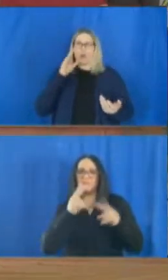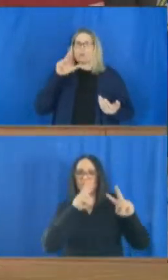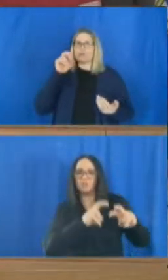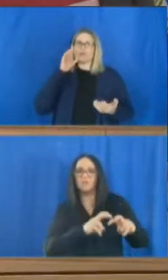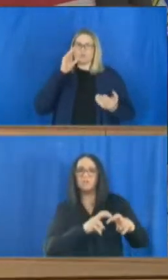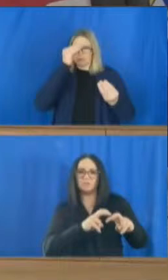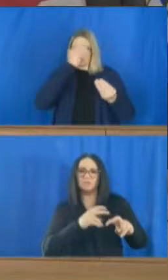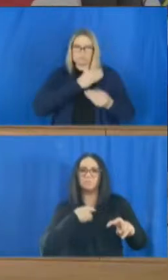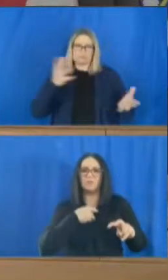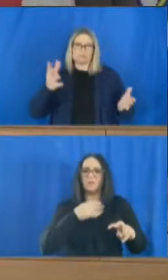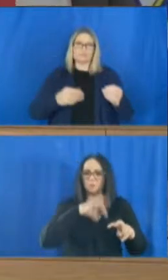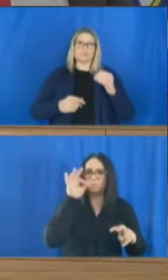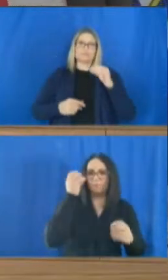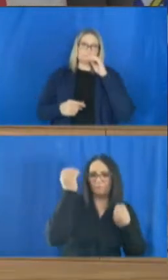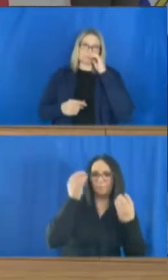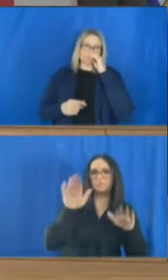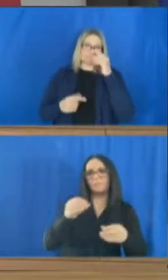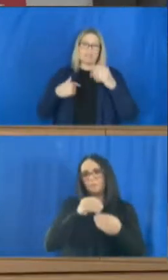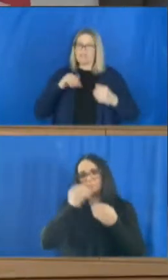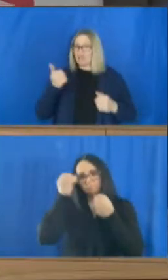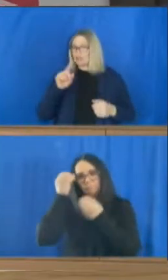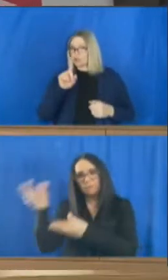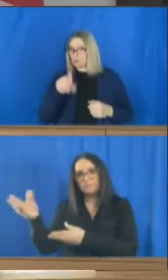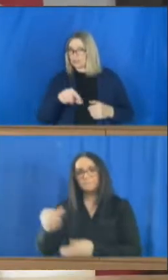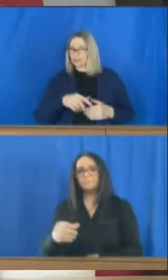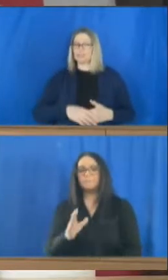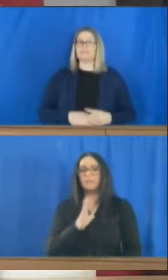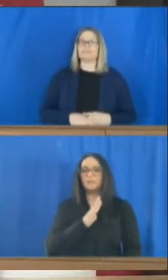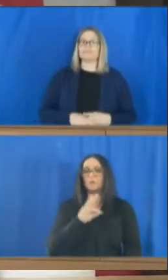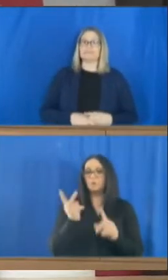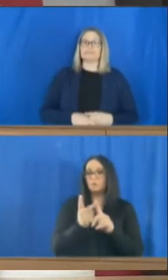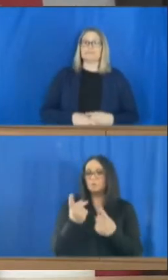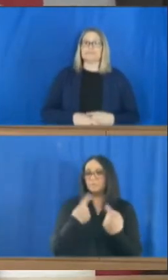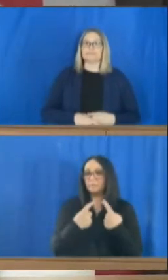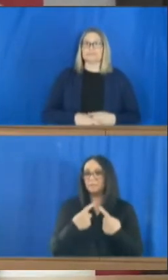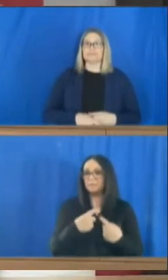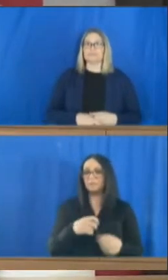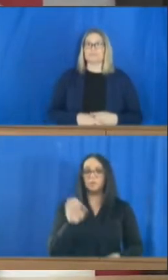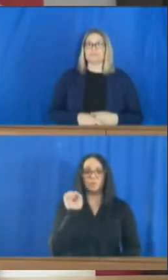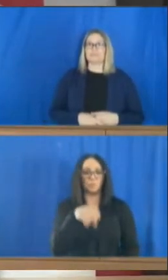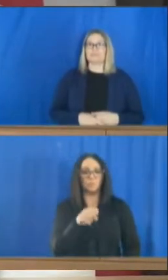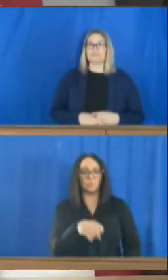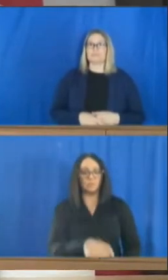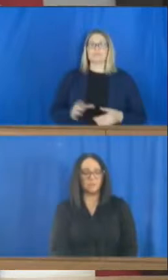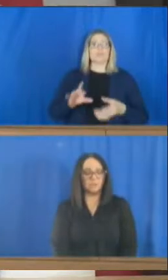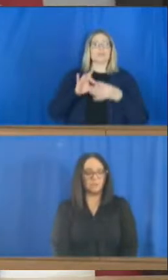Yes, I think what you see is basically a